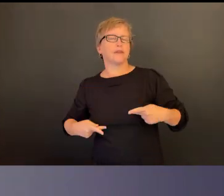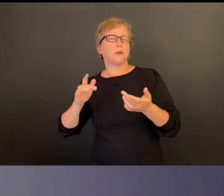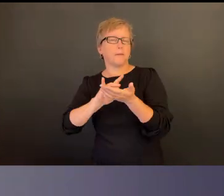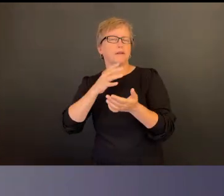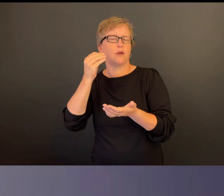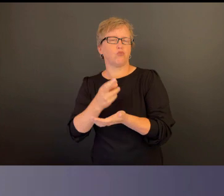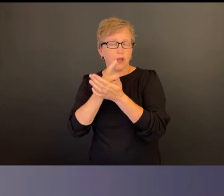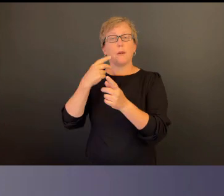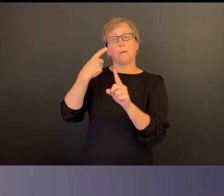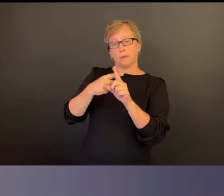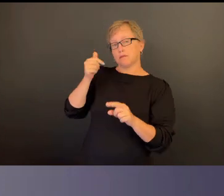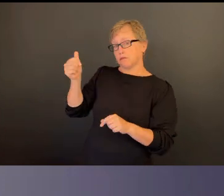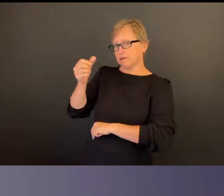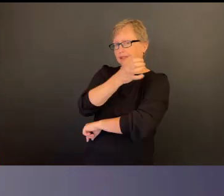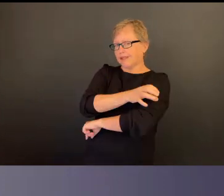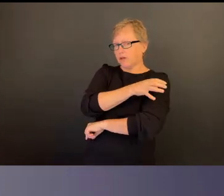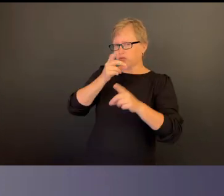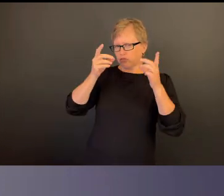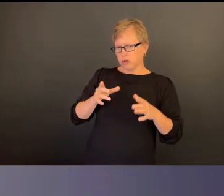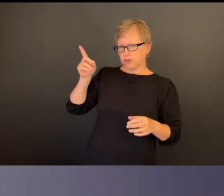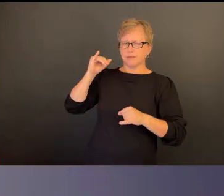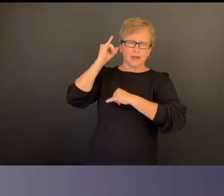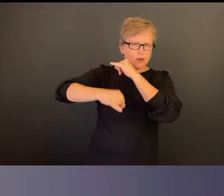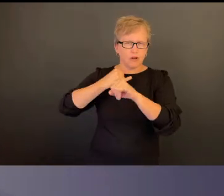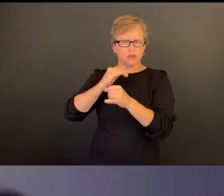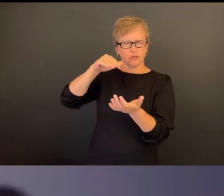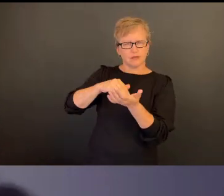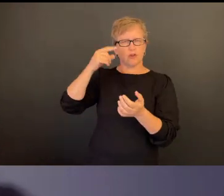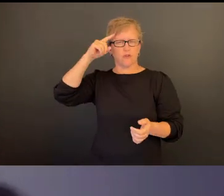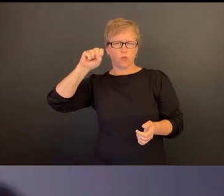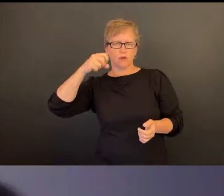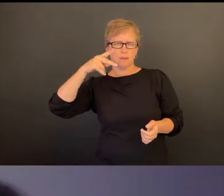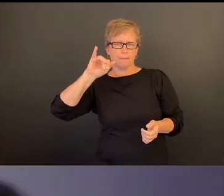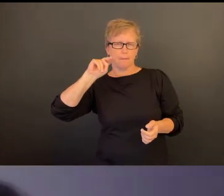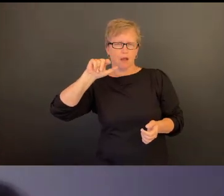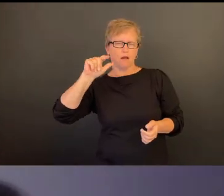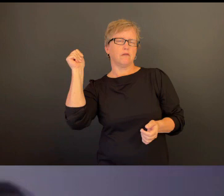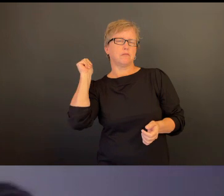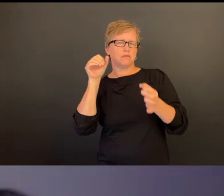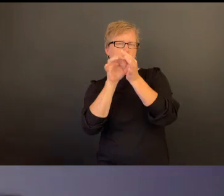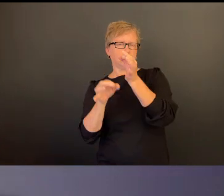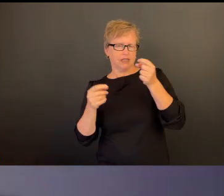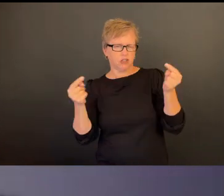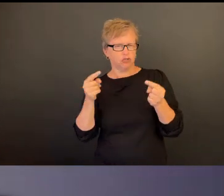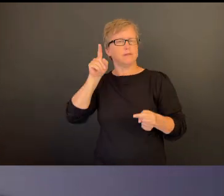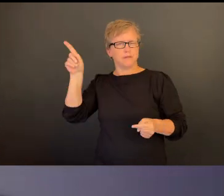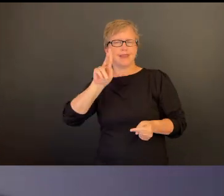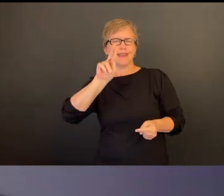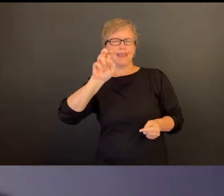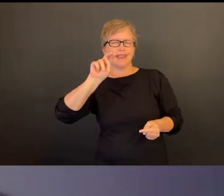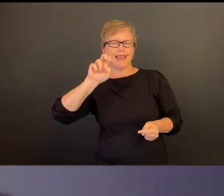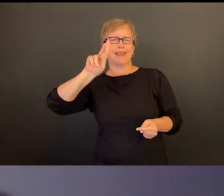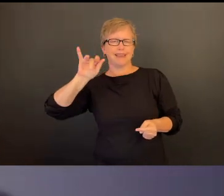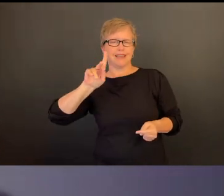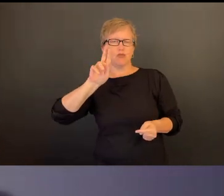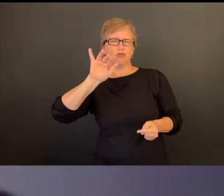School of Medicine and the Clinical Director for the International Center for Spinal Cord Injury at Kennedy